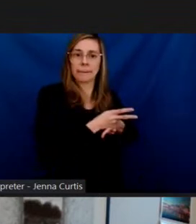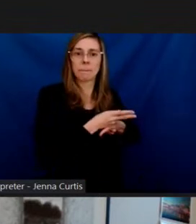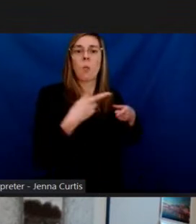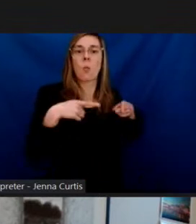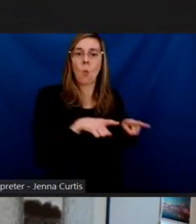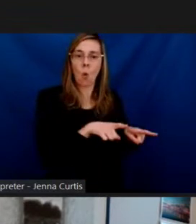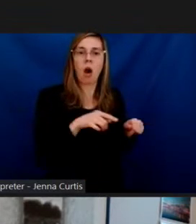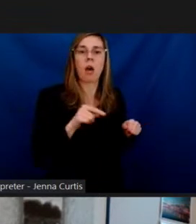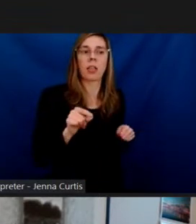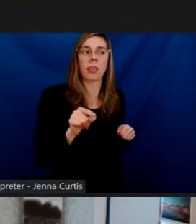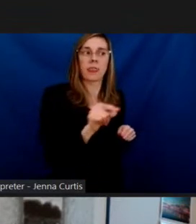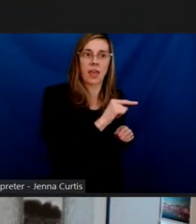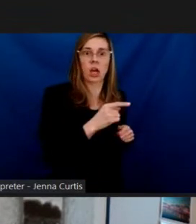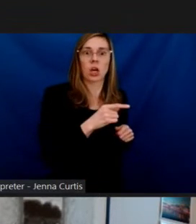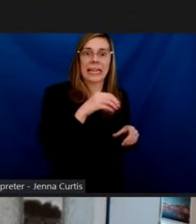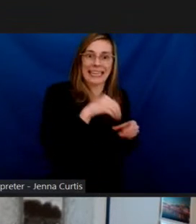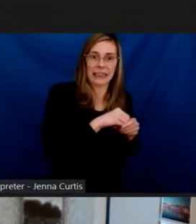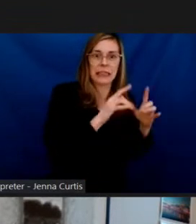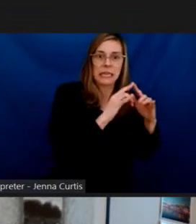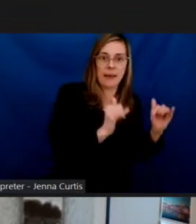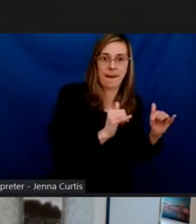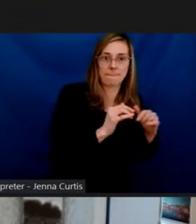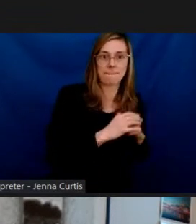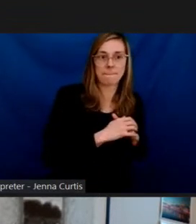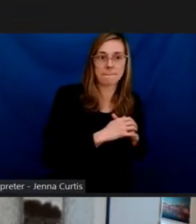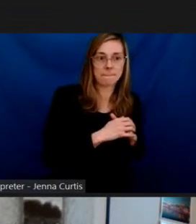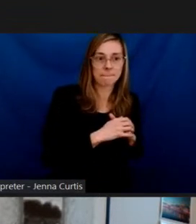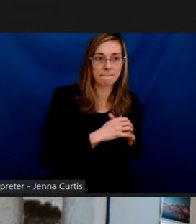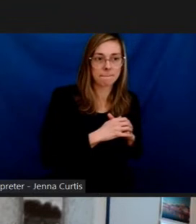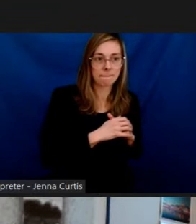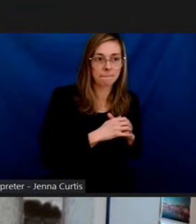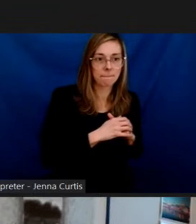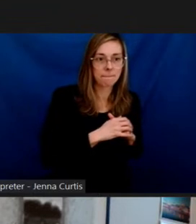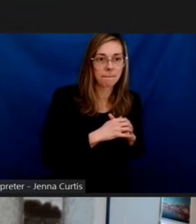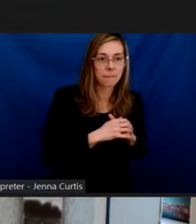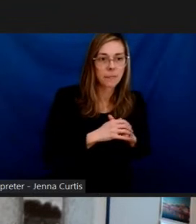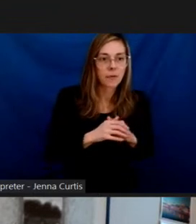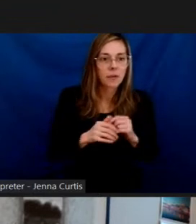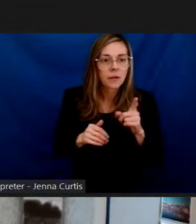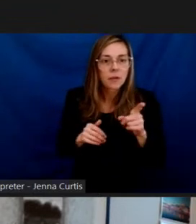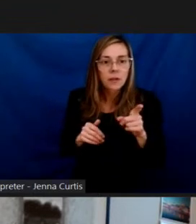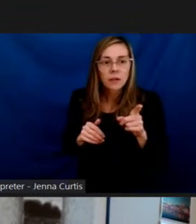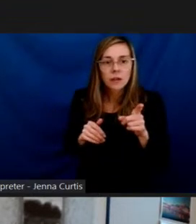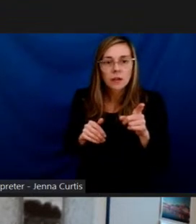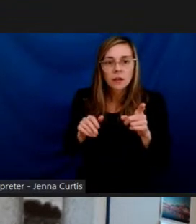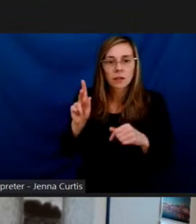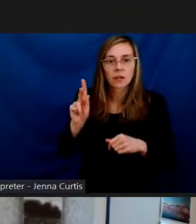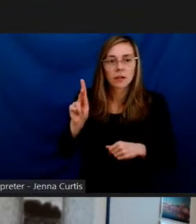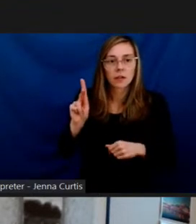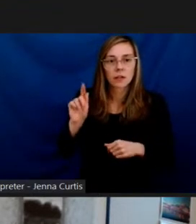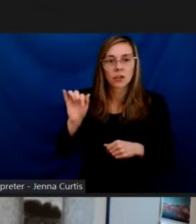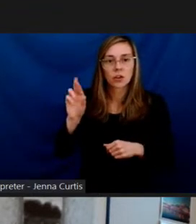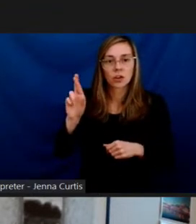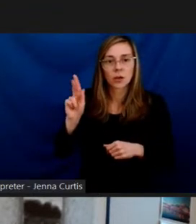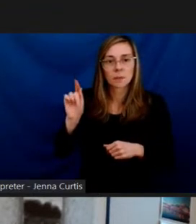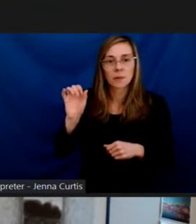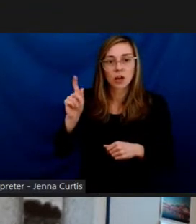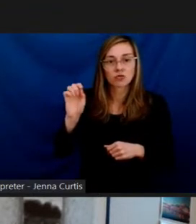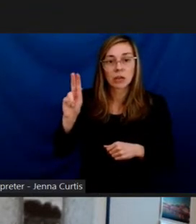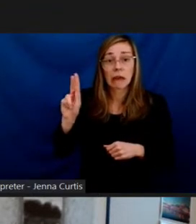residence? If we ever had a gun check. Yeah, so I don't know that we've had guns checked